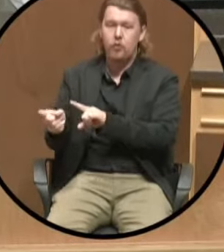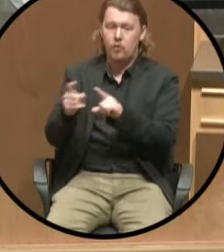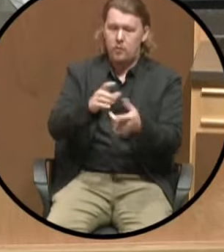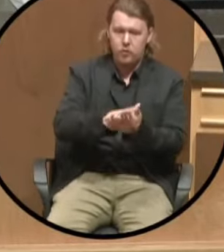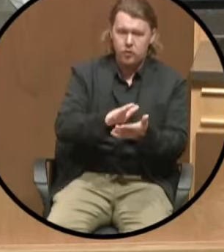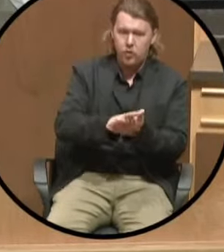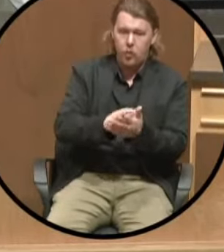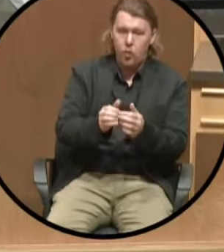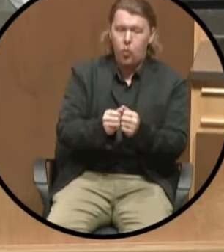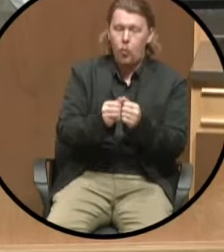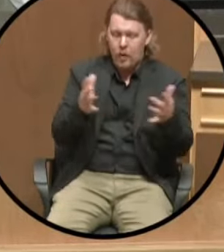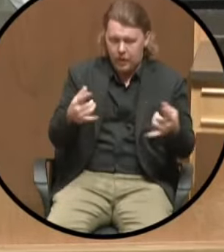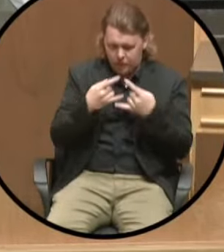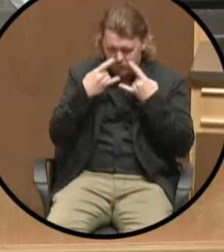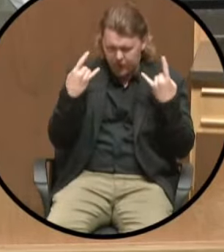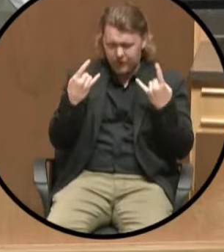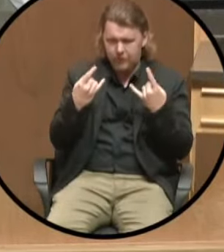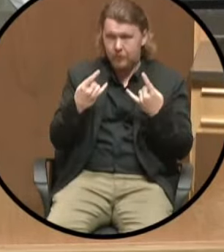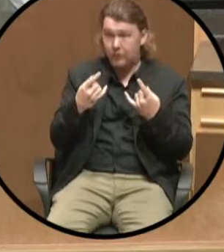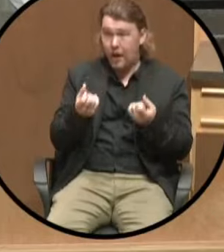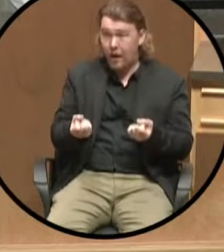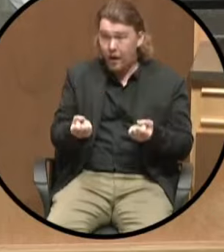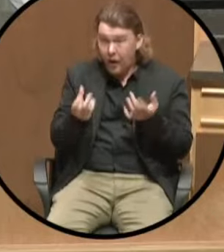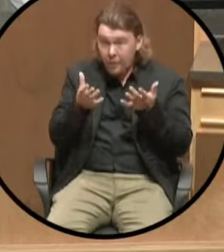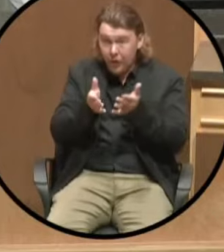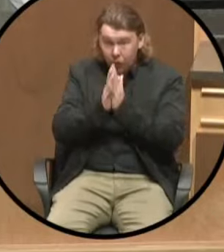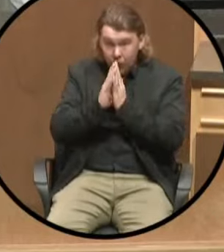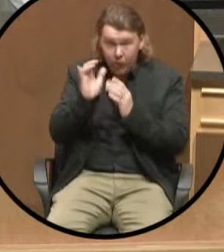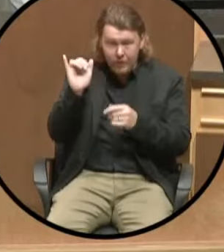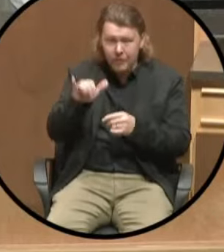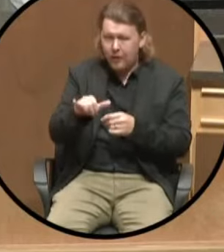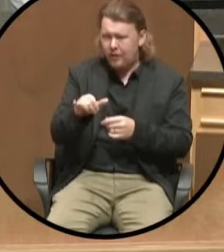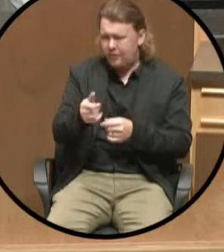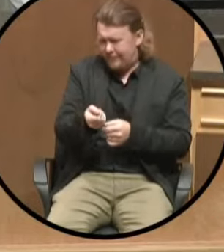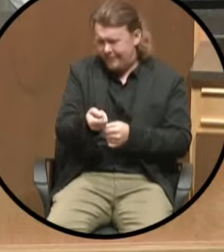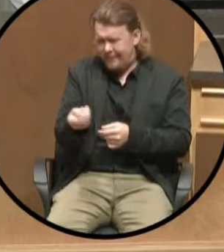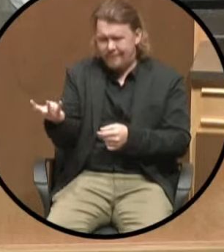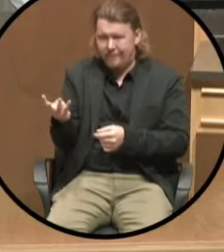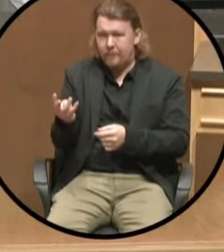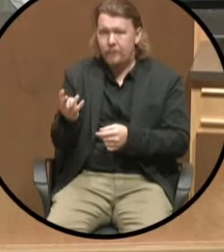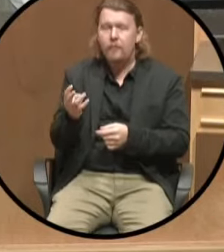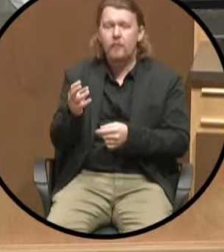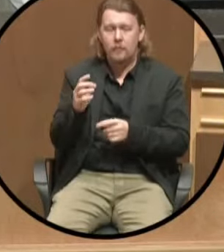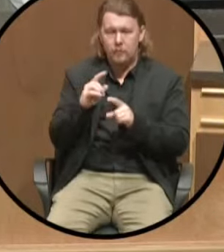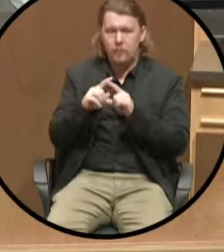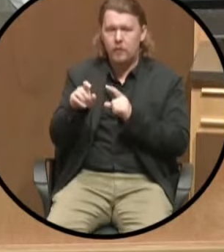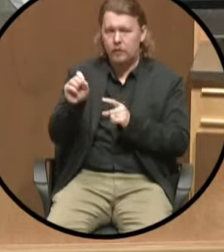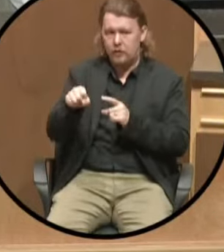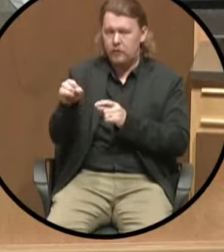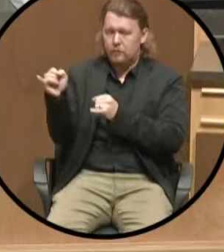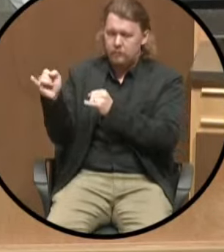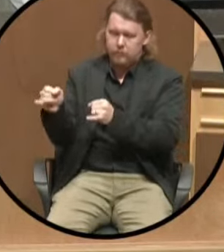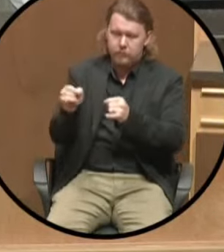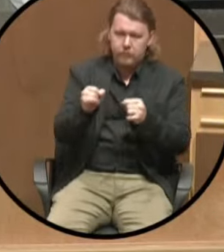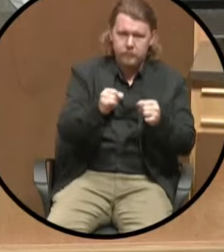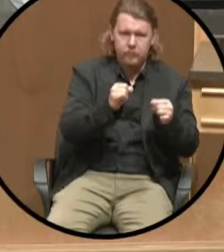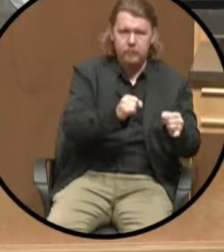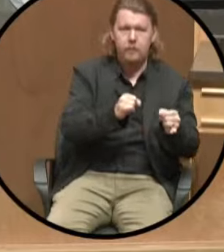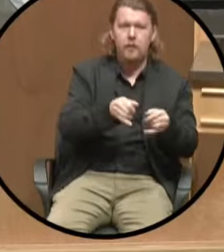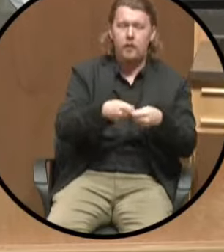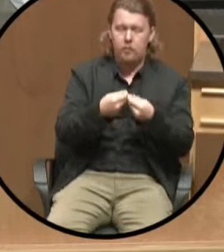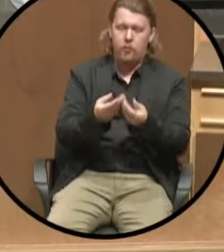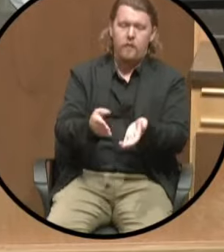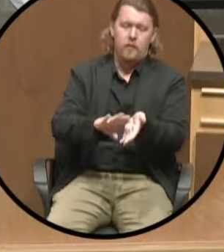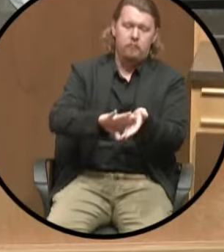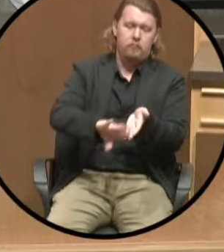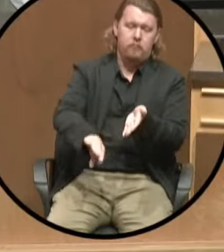number of those children that have requested to come maskless. We do provide on a case-by-case basis a waiver for a